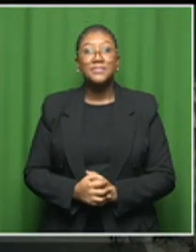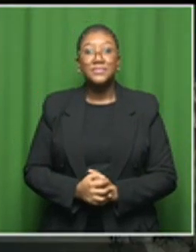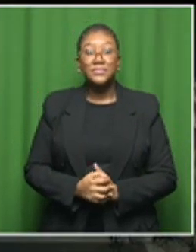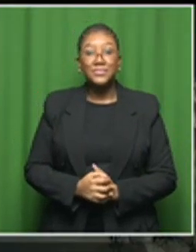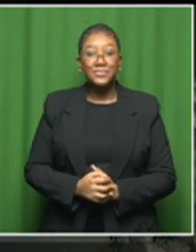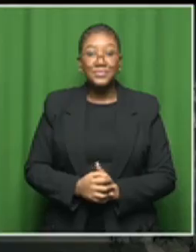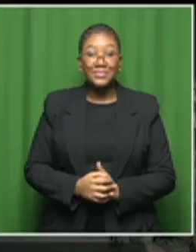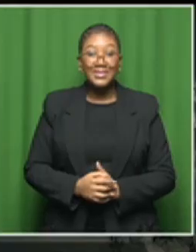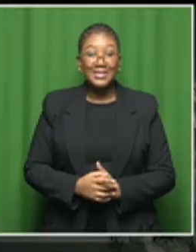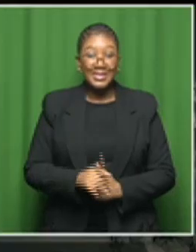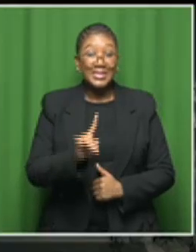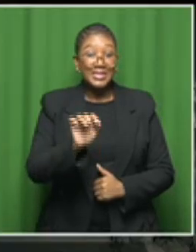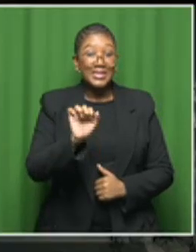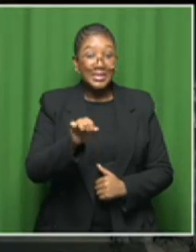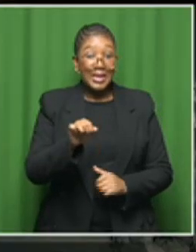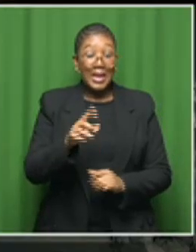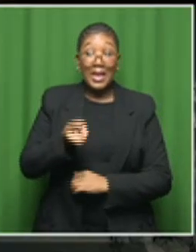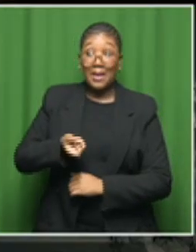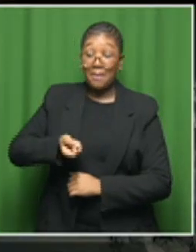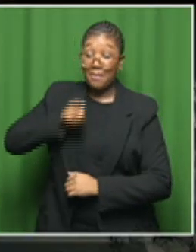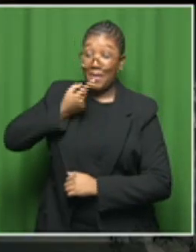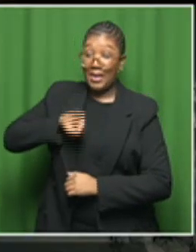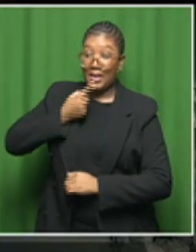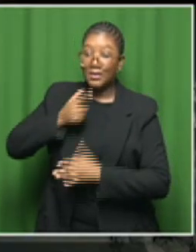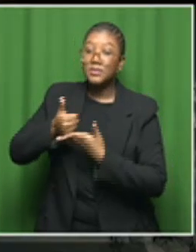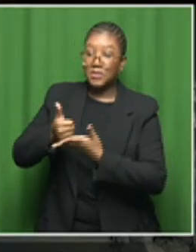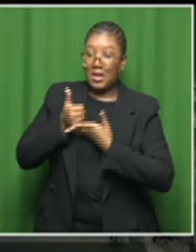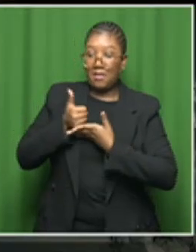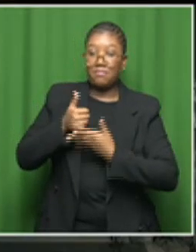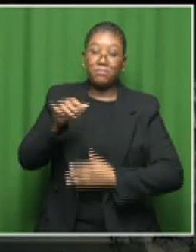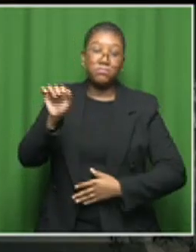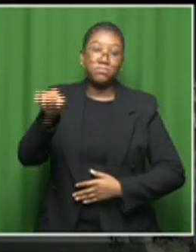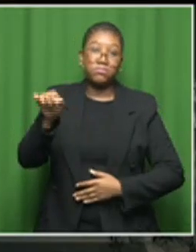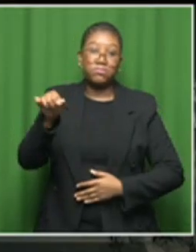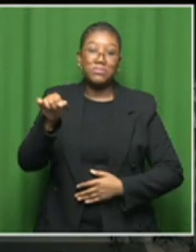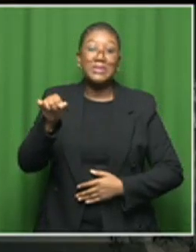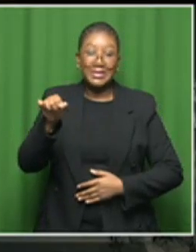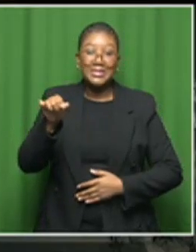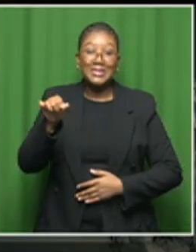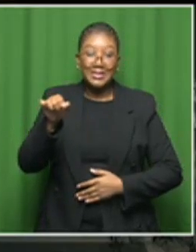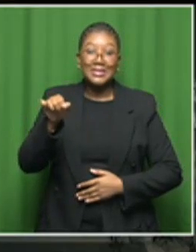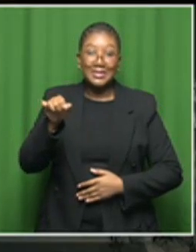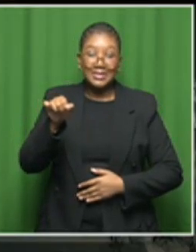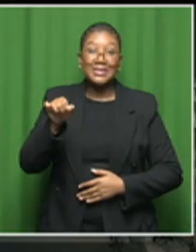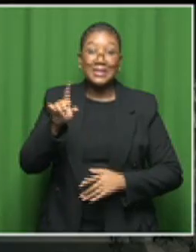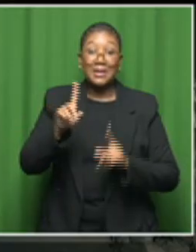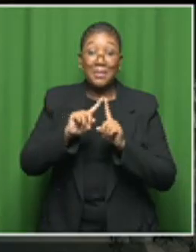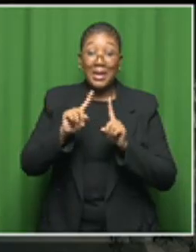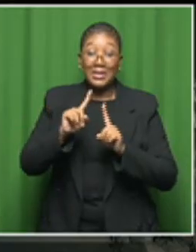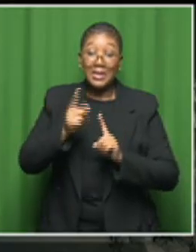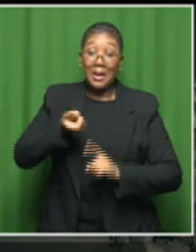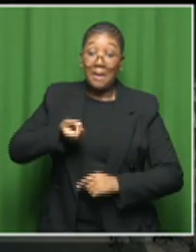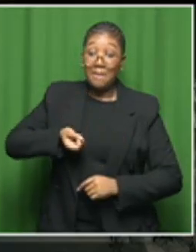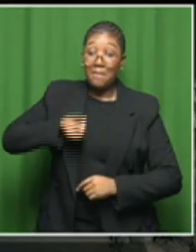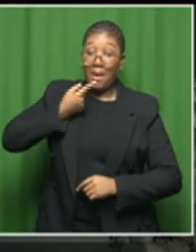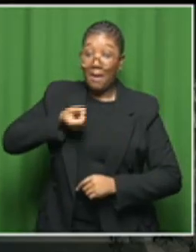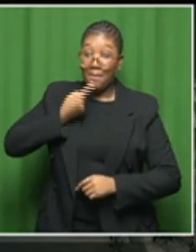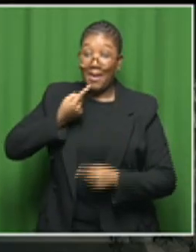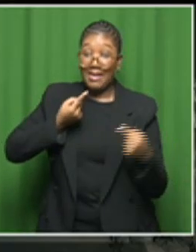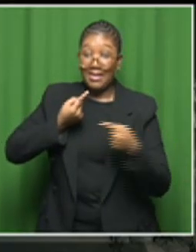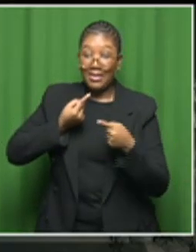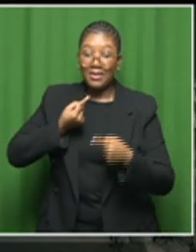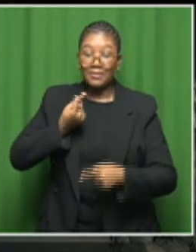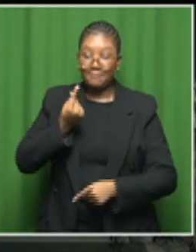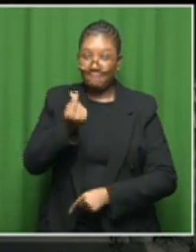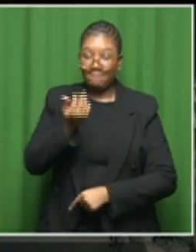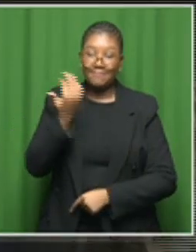I think it is effective, Leanne. Apart from the fact that it's extremely expensive, but it's